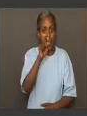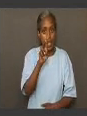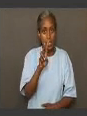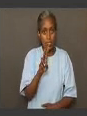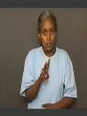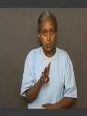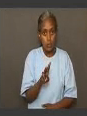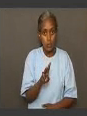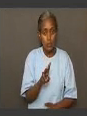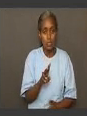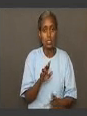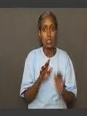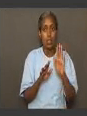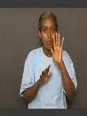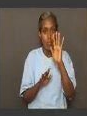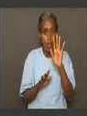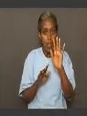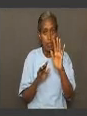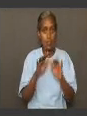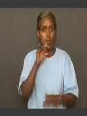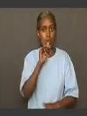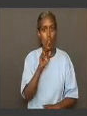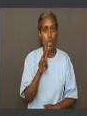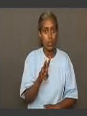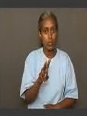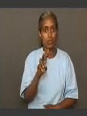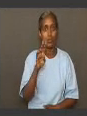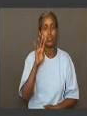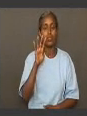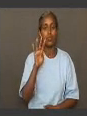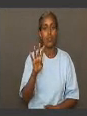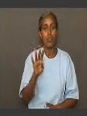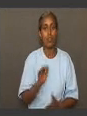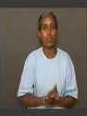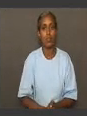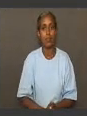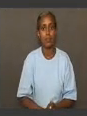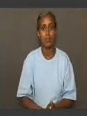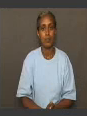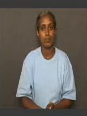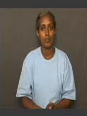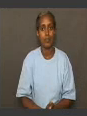x2 is 5 and y2 is 4.